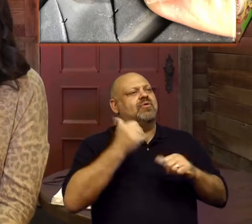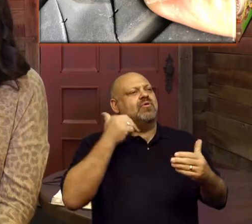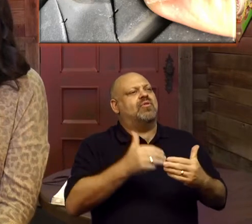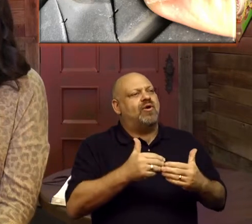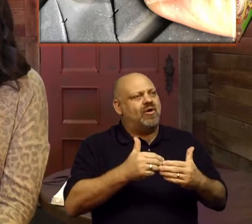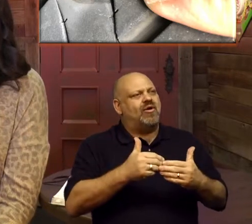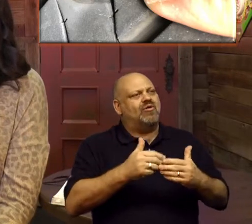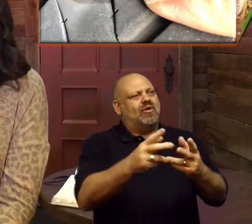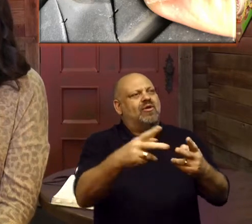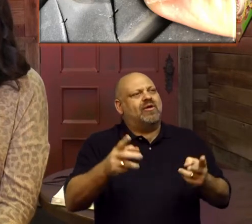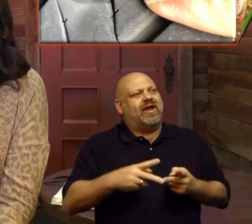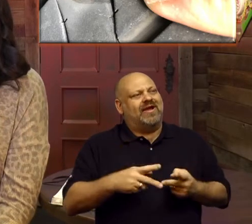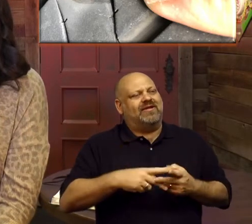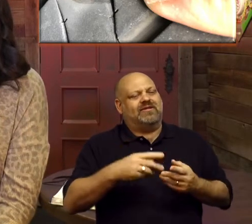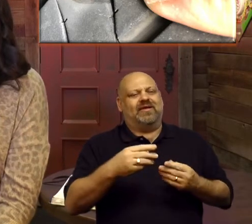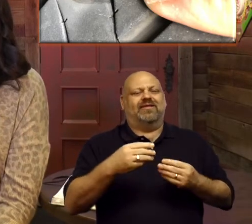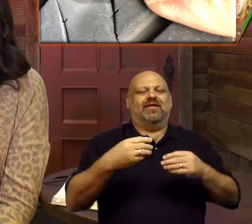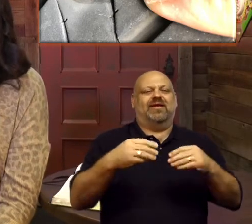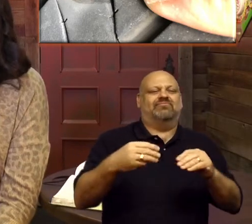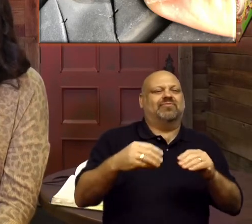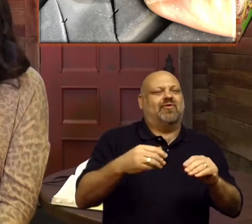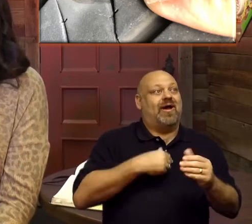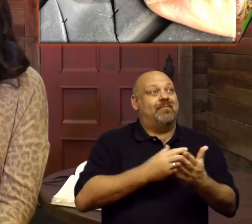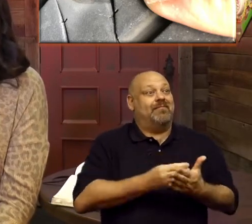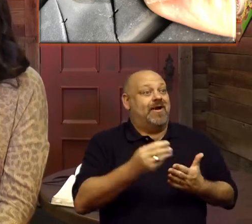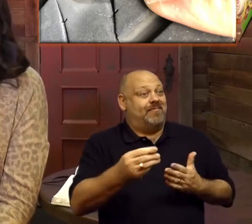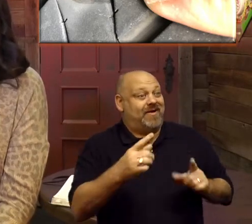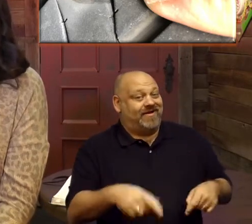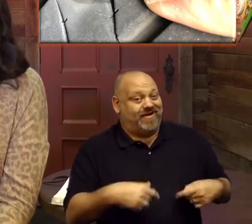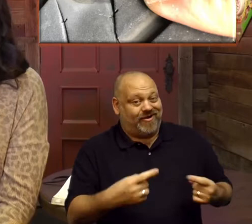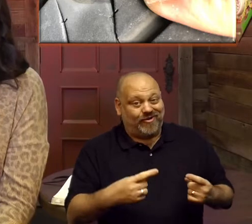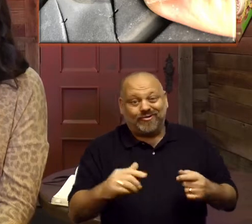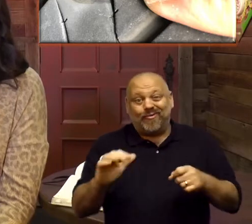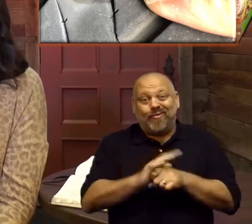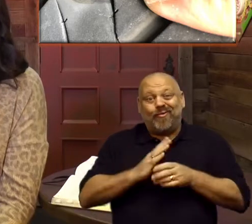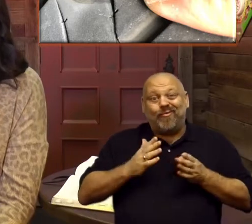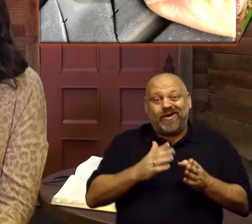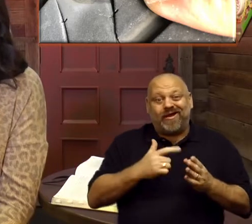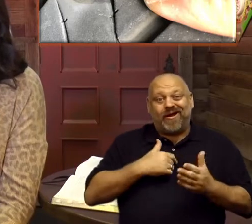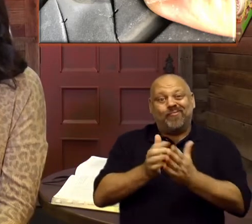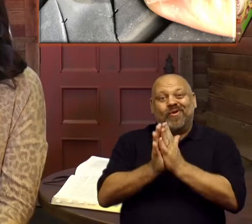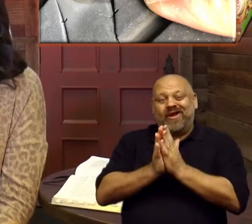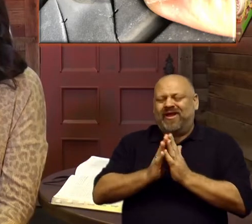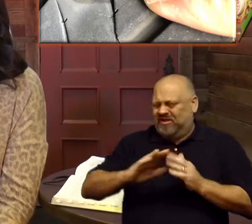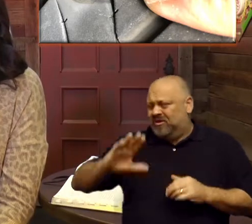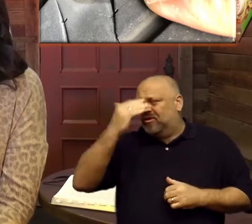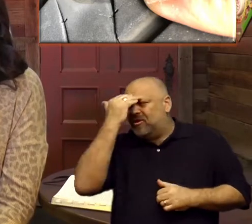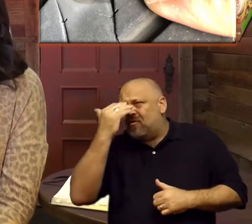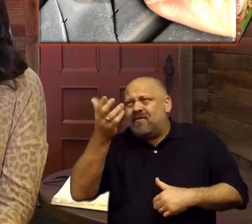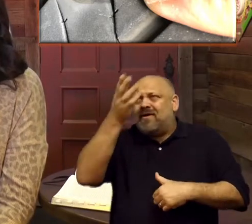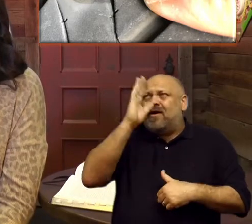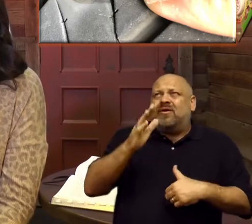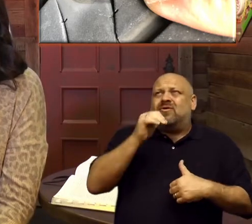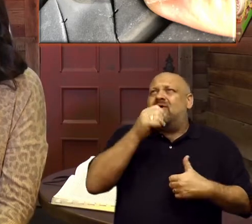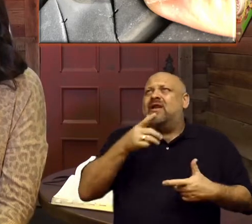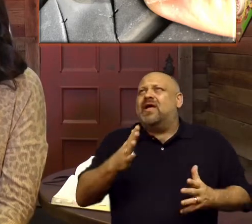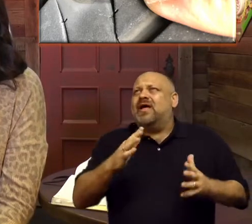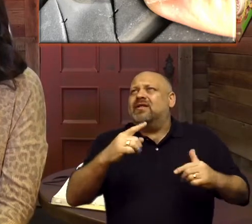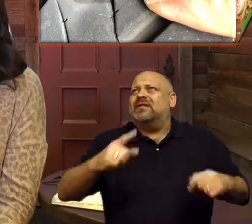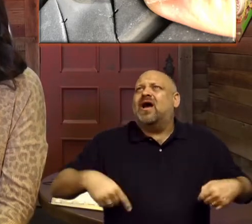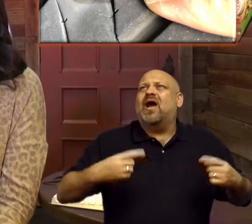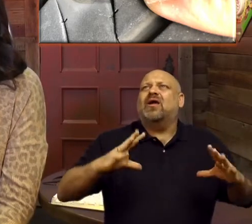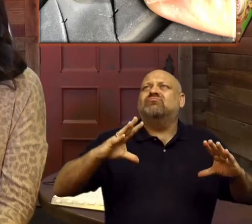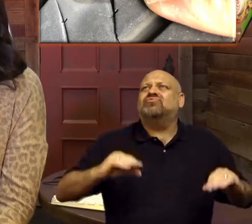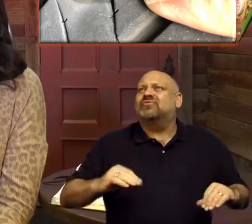the nearest location of the shop where I had bought my tires. Mm-hmm. And the whole way I was just praying, you know, God, please don't let my tire